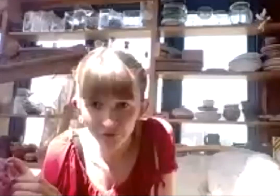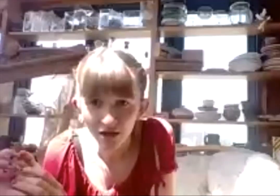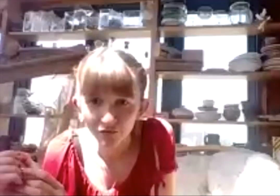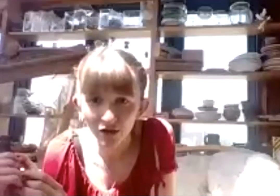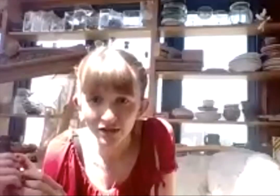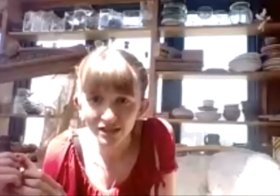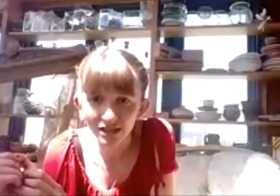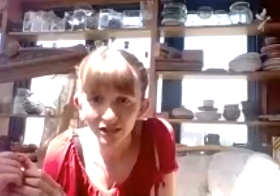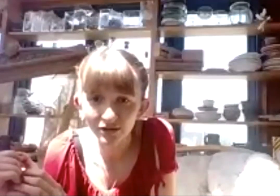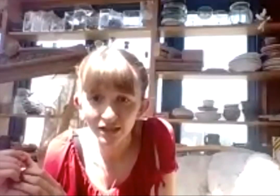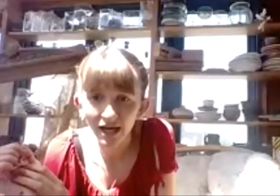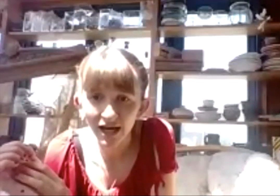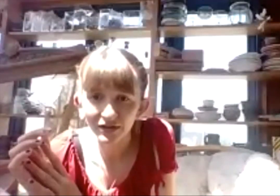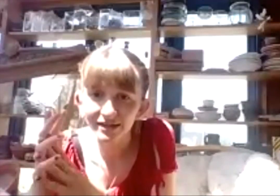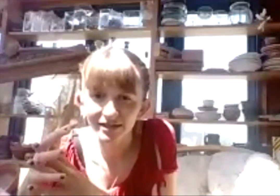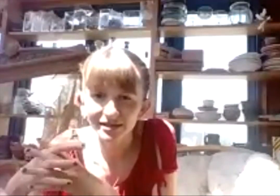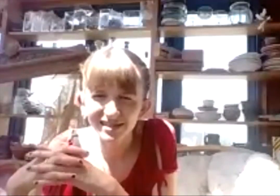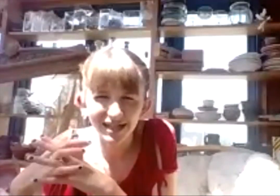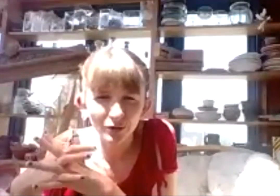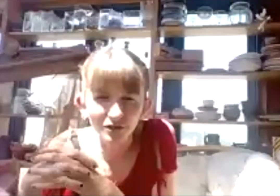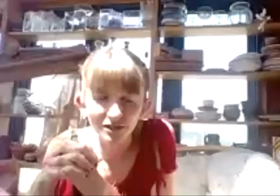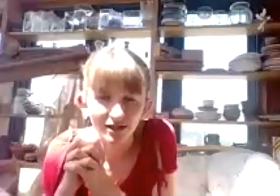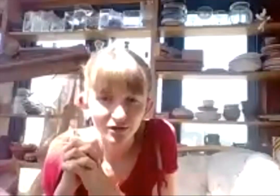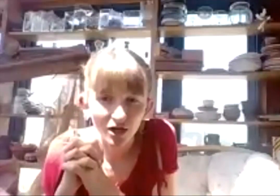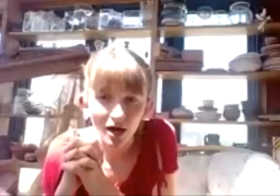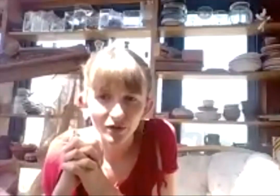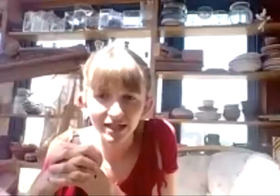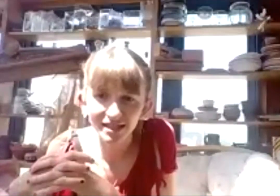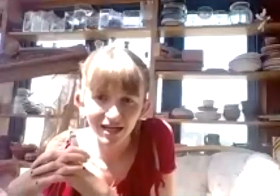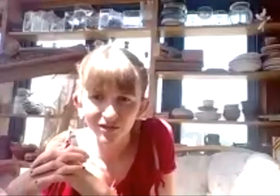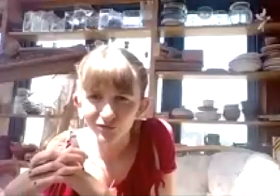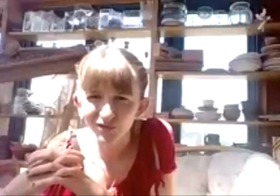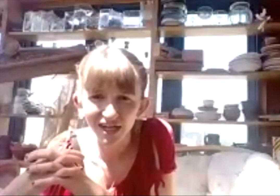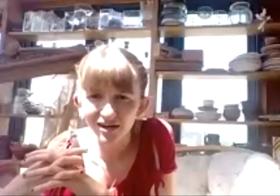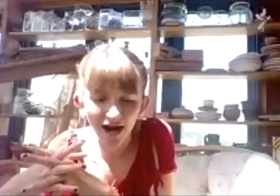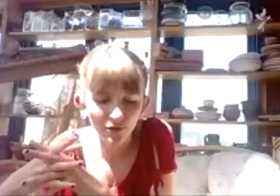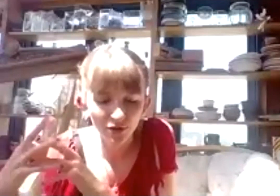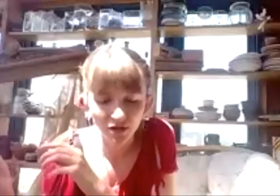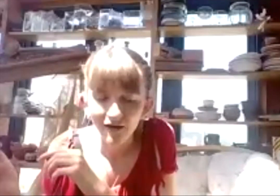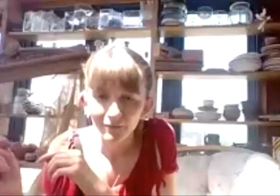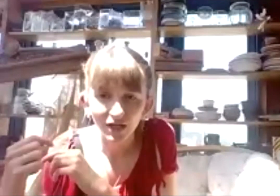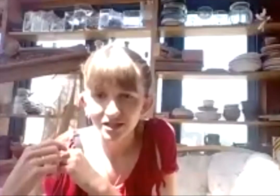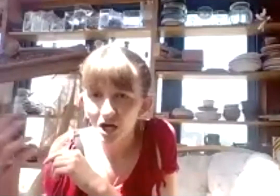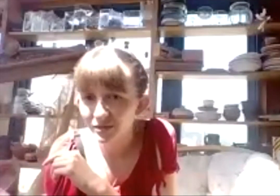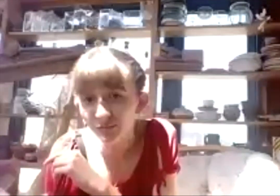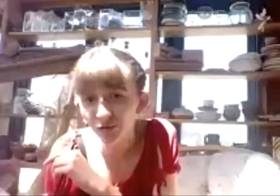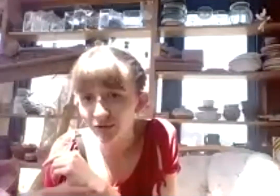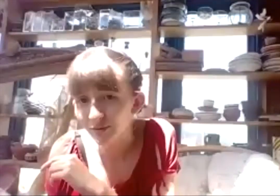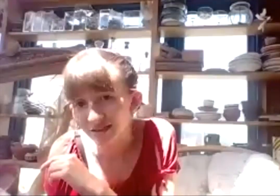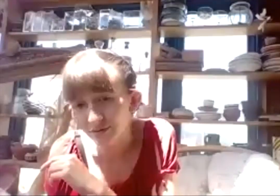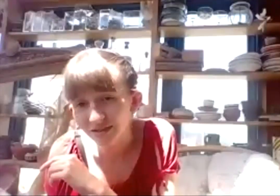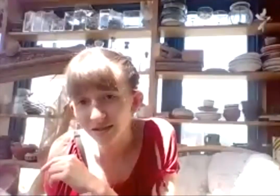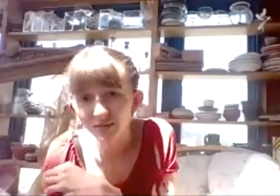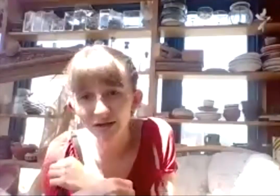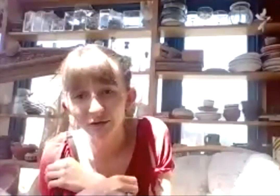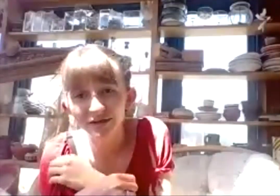half volunteering in the Seibel Dinosaur Complex. And there I would like talk to people who came